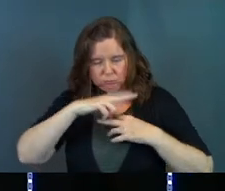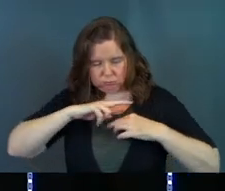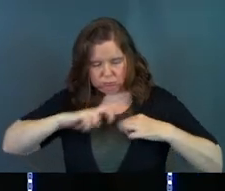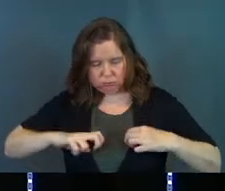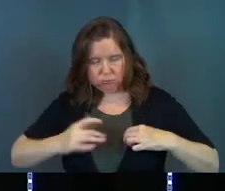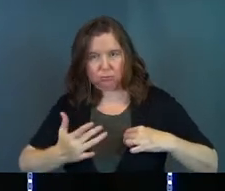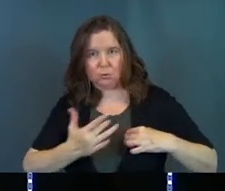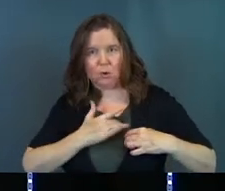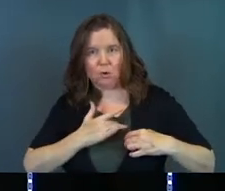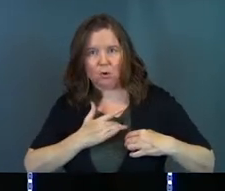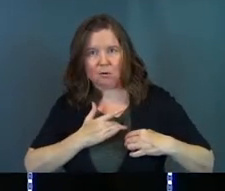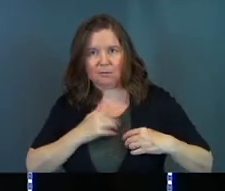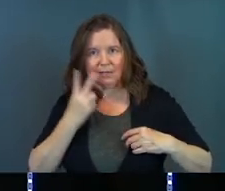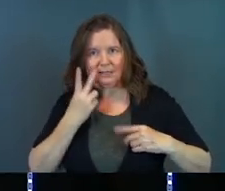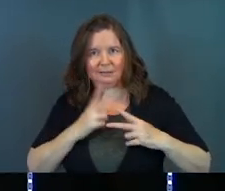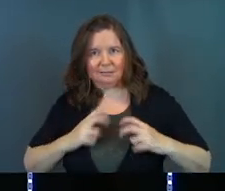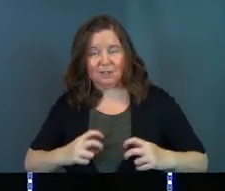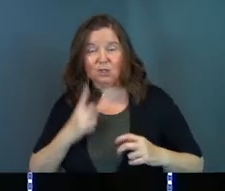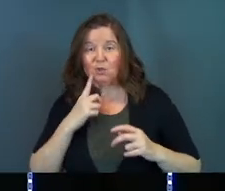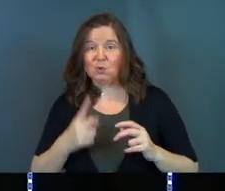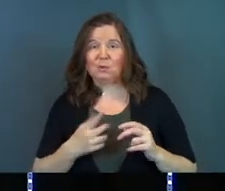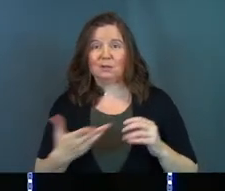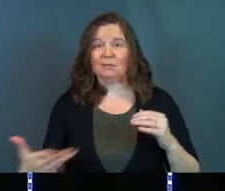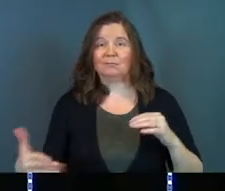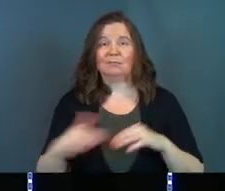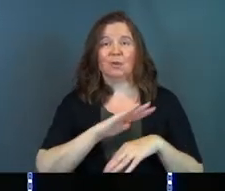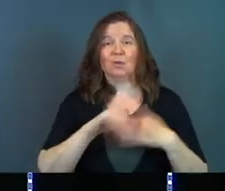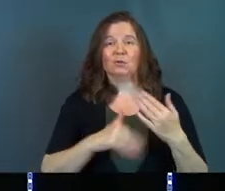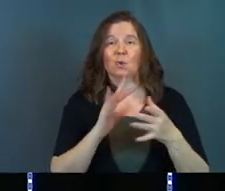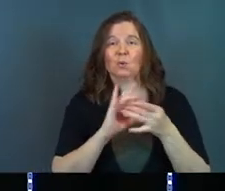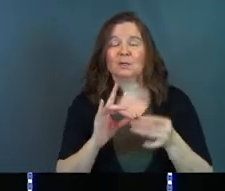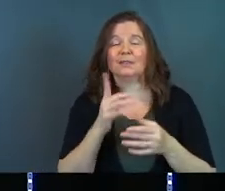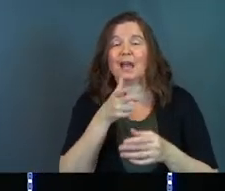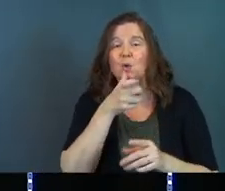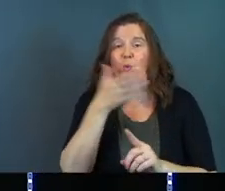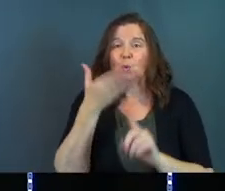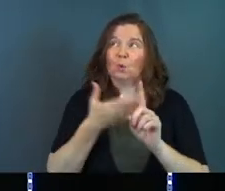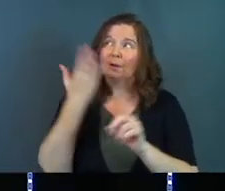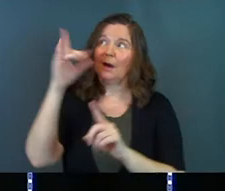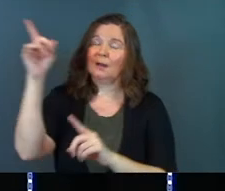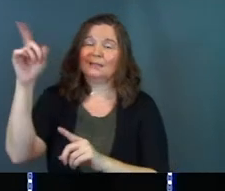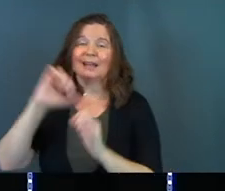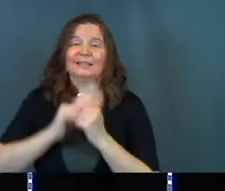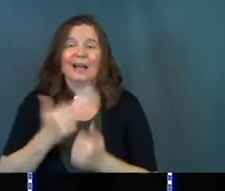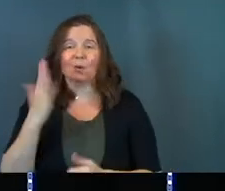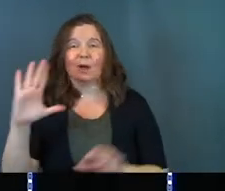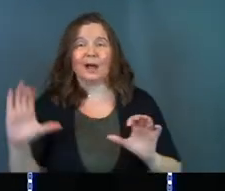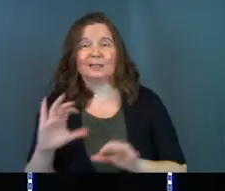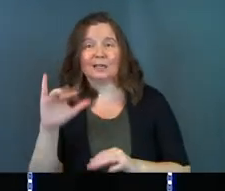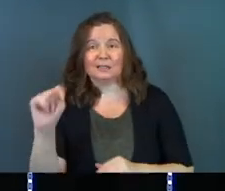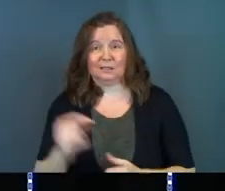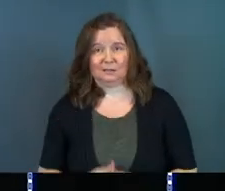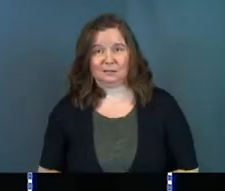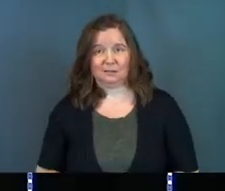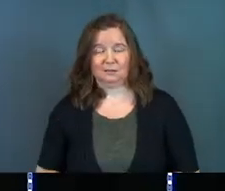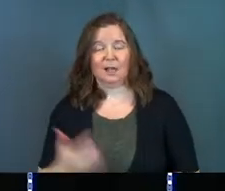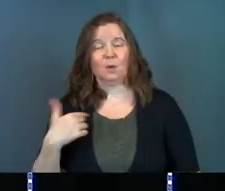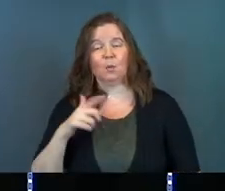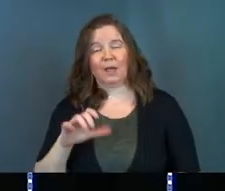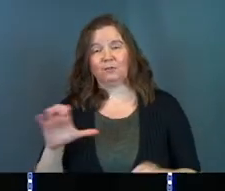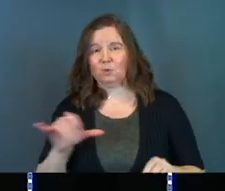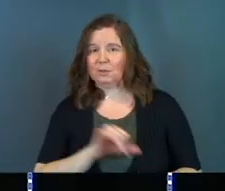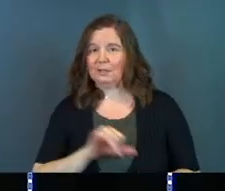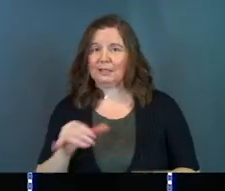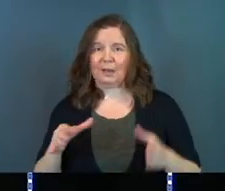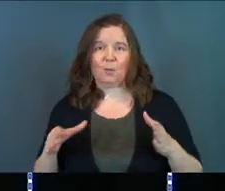just, you could spread that over this whole discussion. That's who God is, and that's how God does it. And we got to